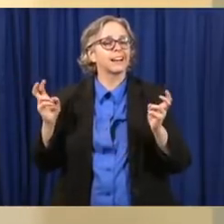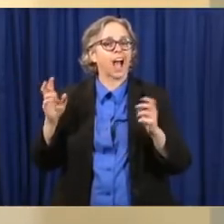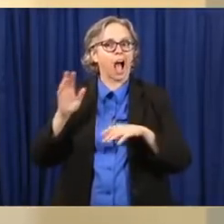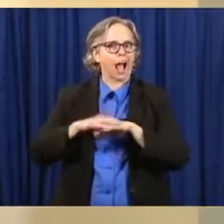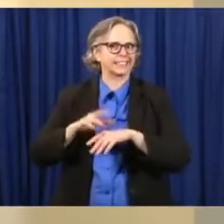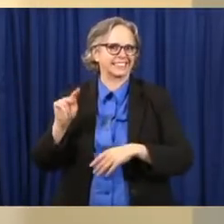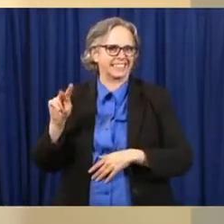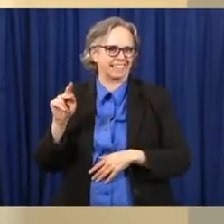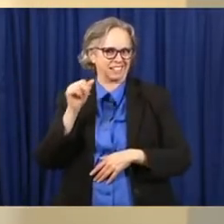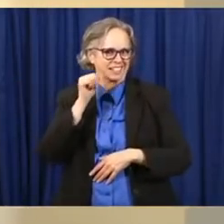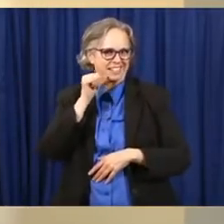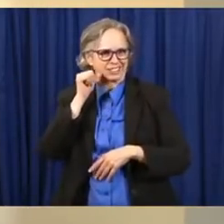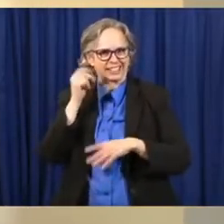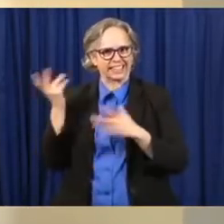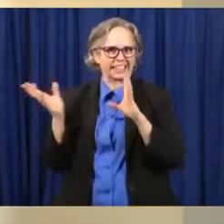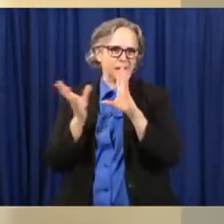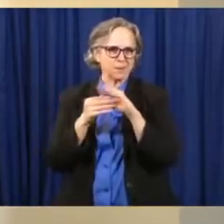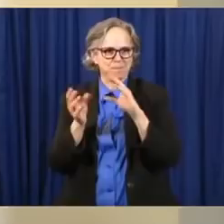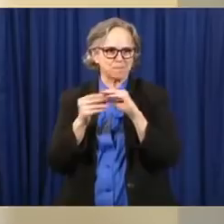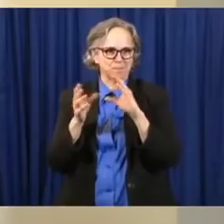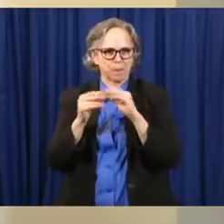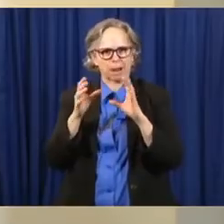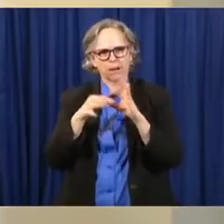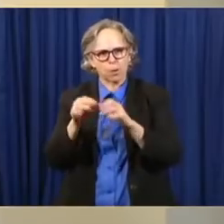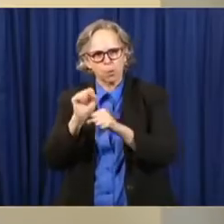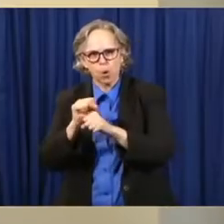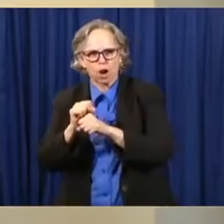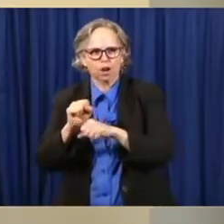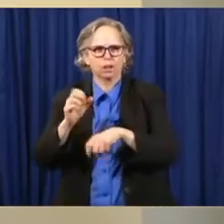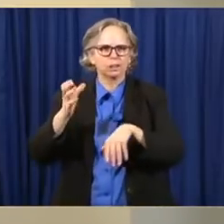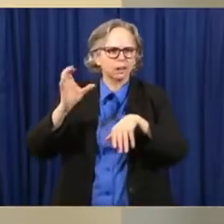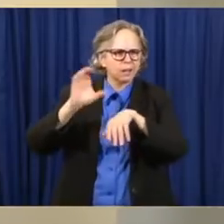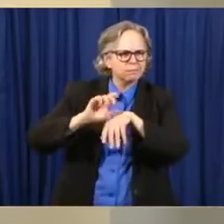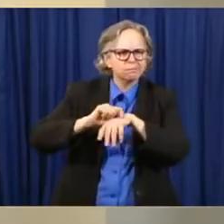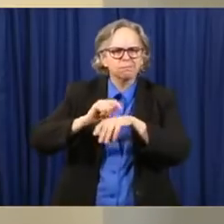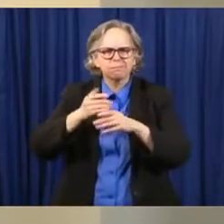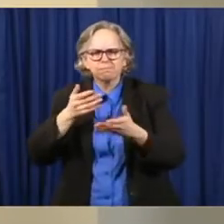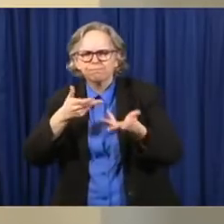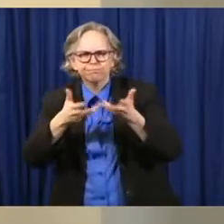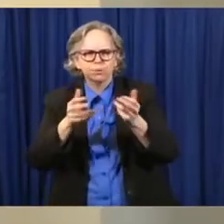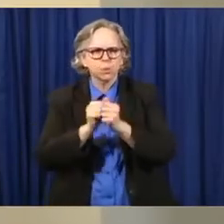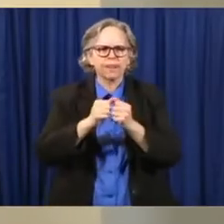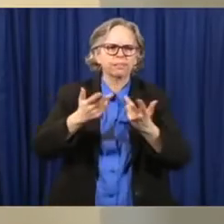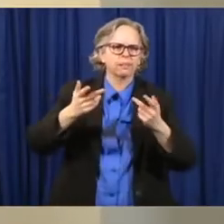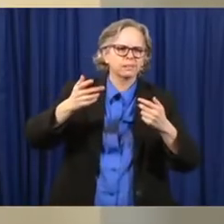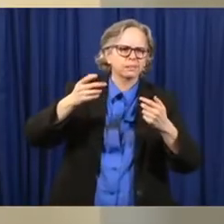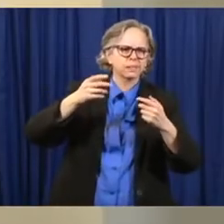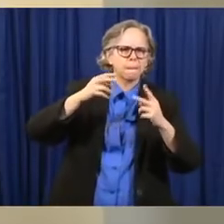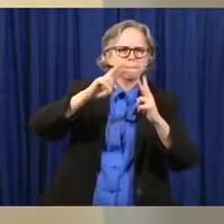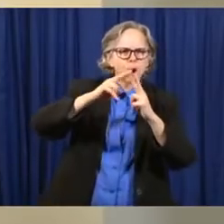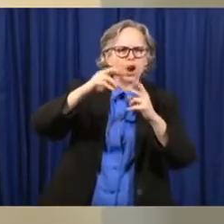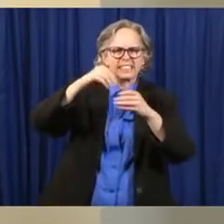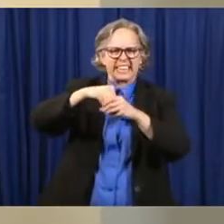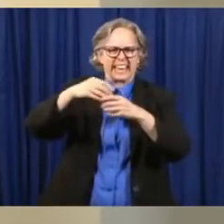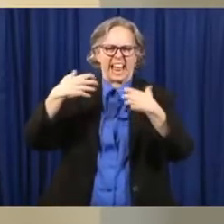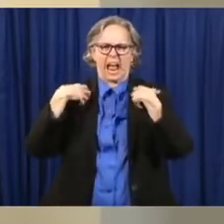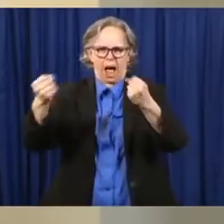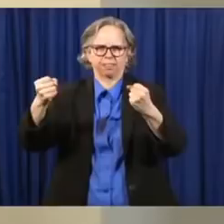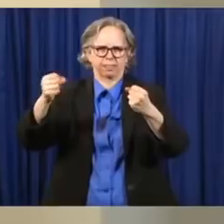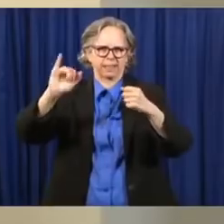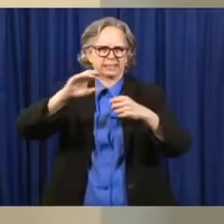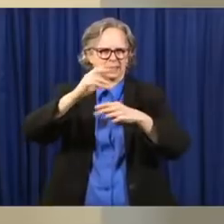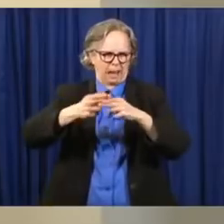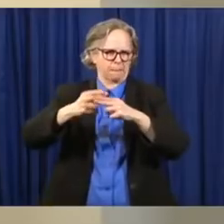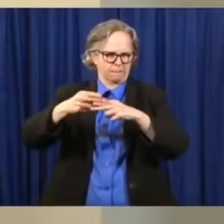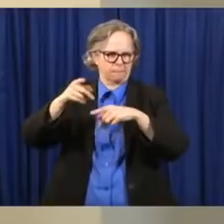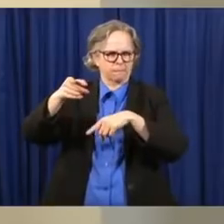some work and some consultation we're doing with Partners in Health. So Partners in Health is really one of the most premier global